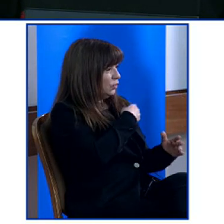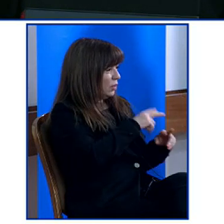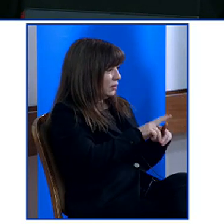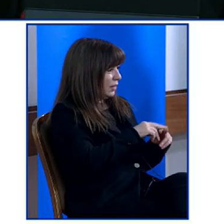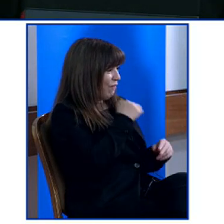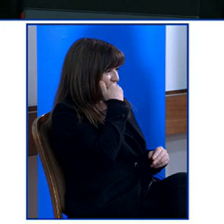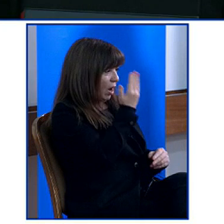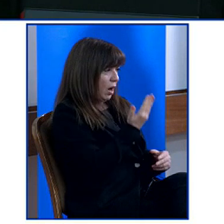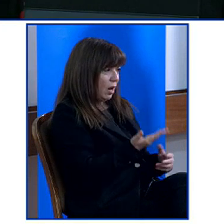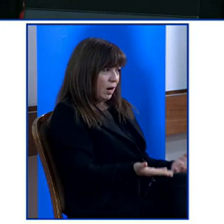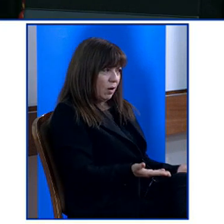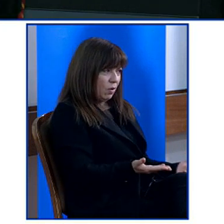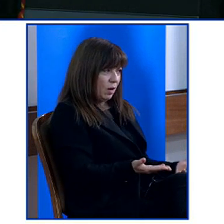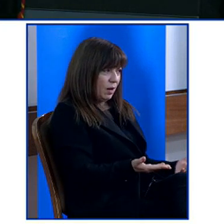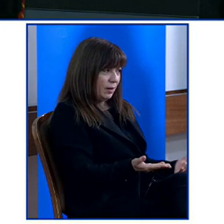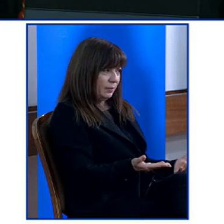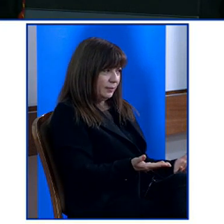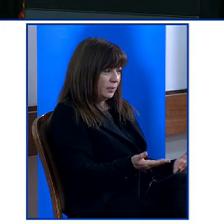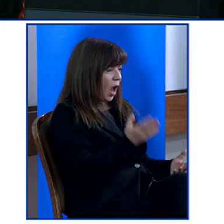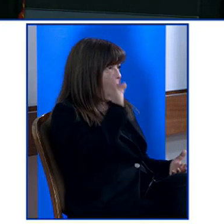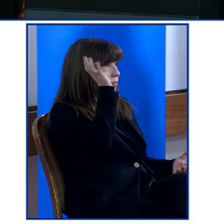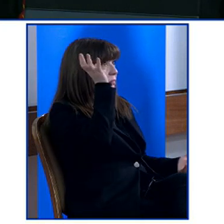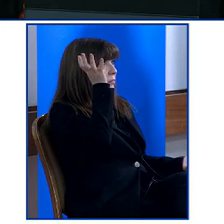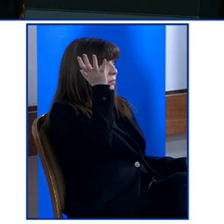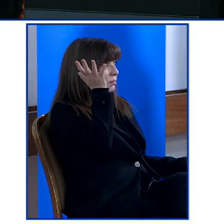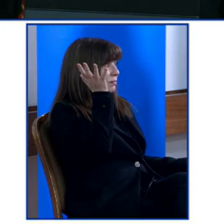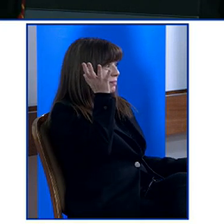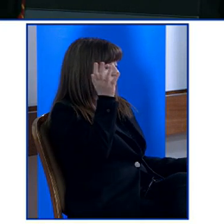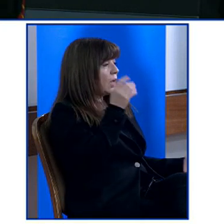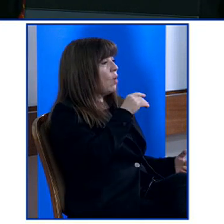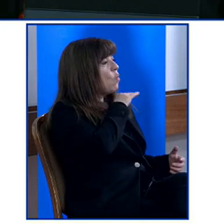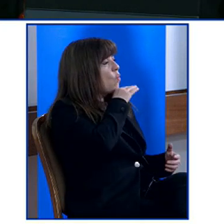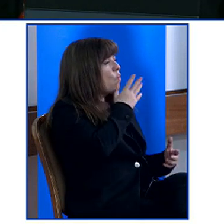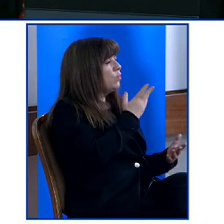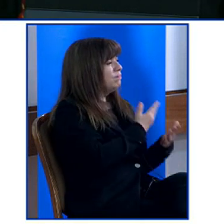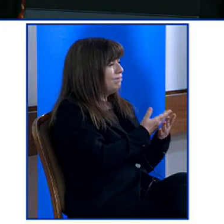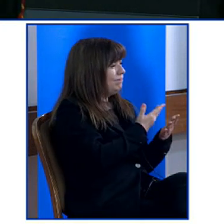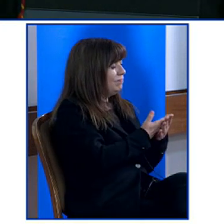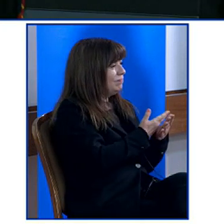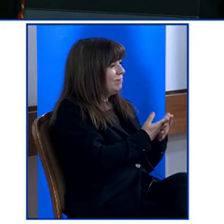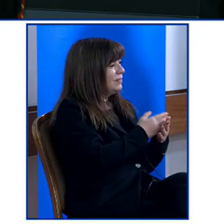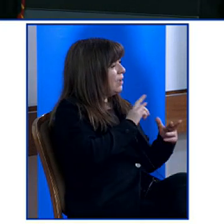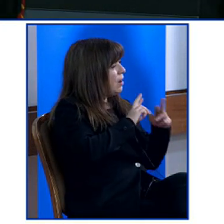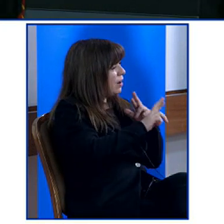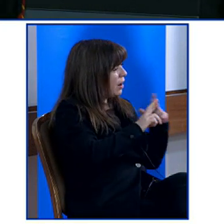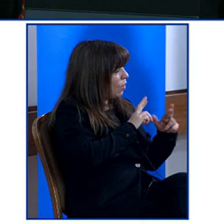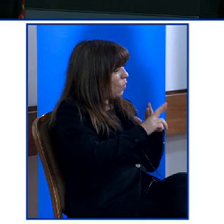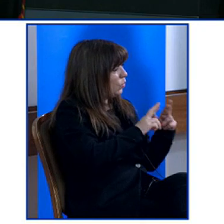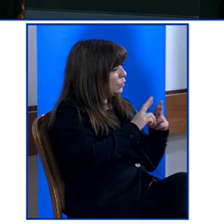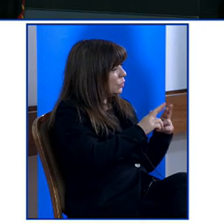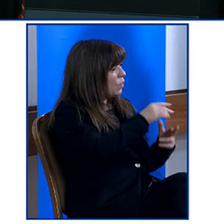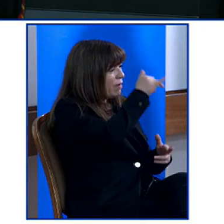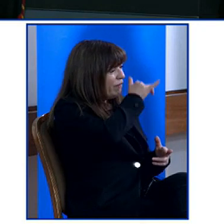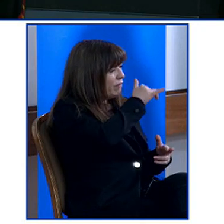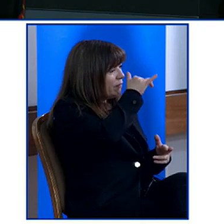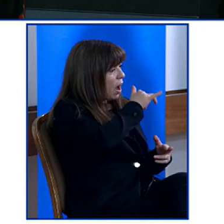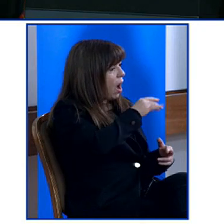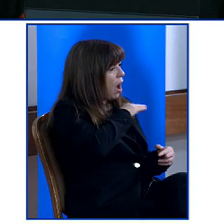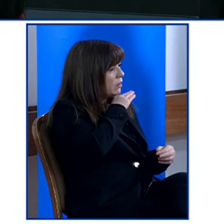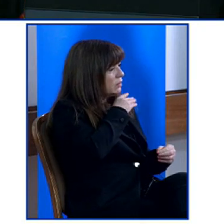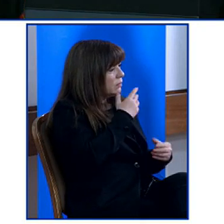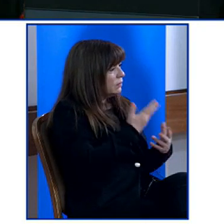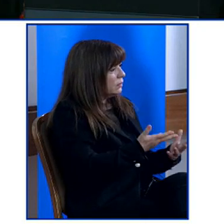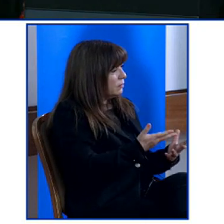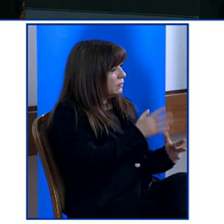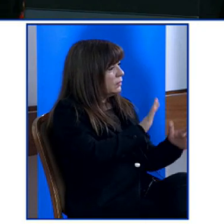the overuse of resources and the waste that's incurred in healthcare and still incurred in healthcare to this day.